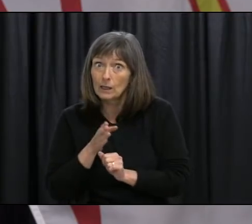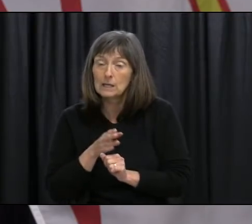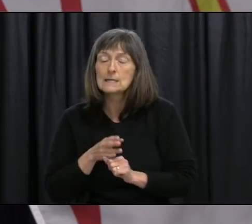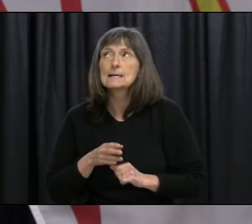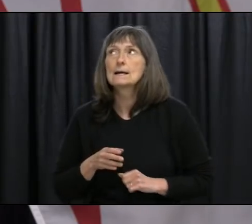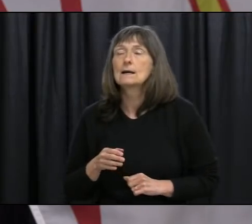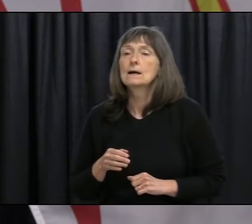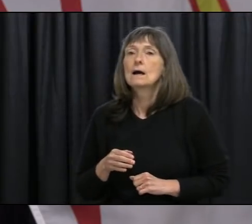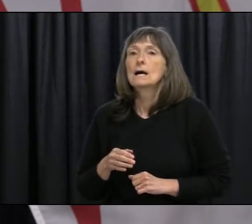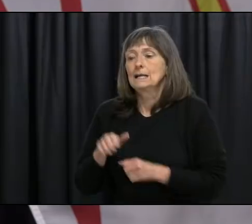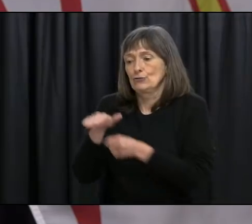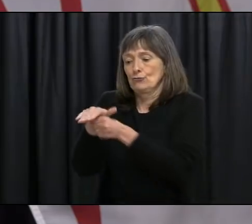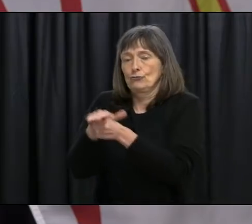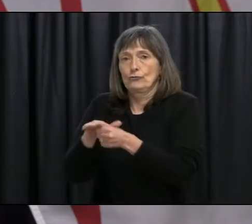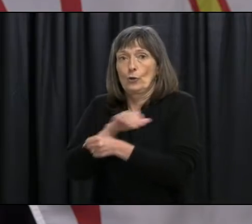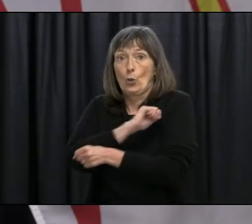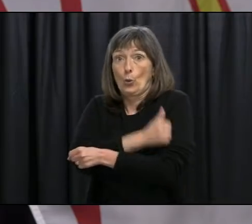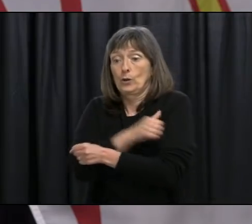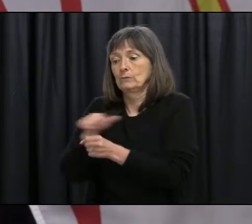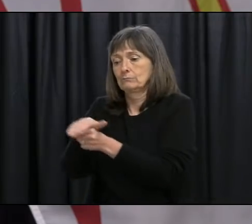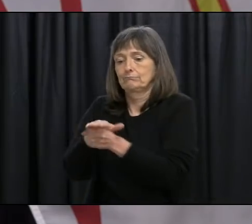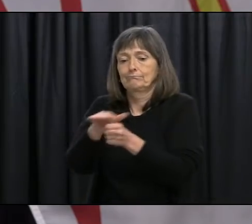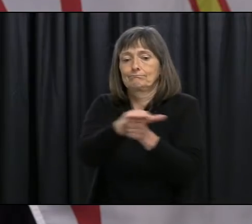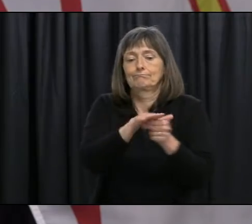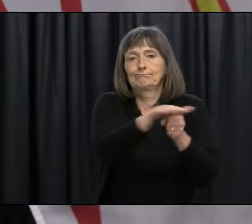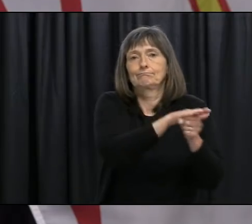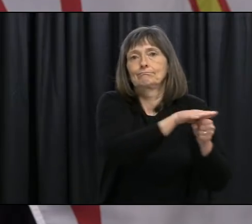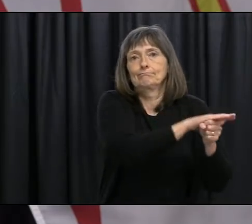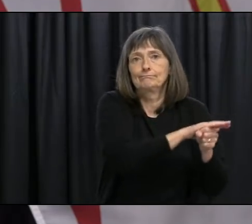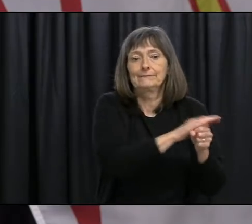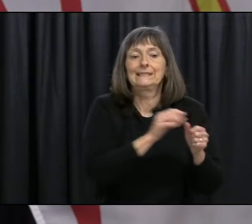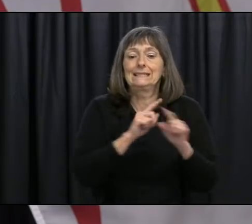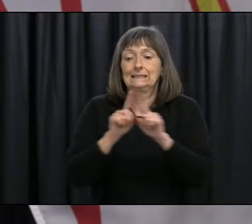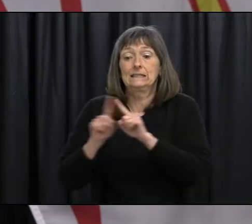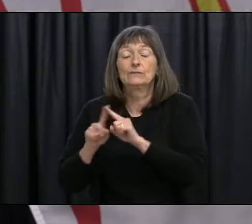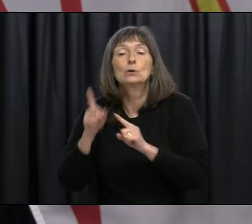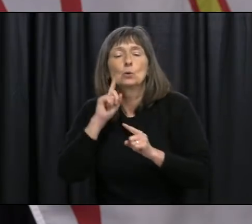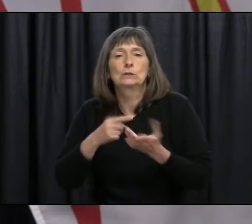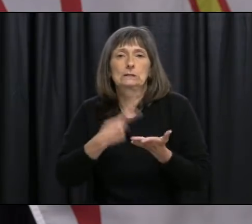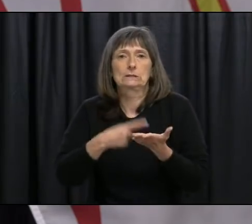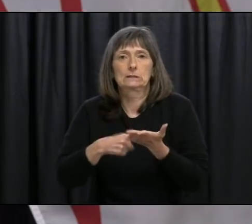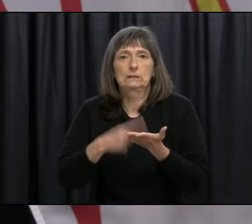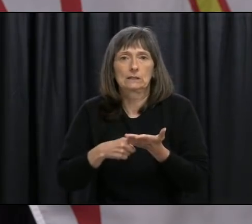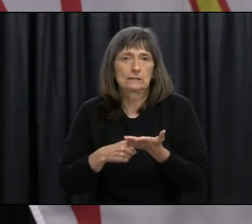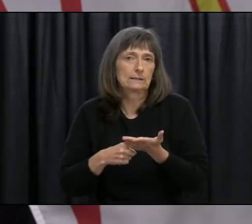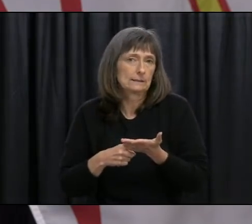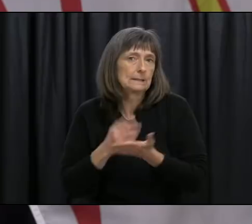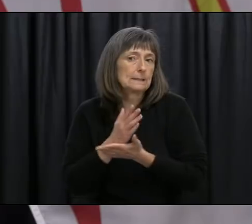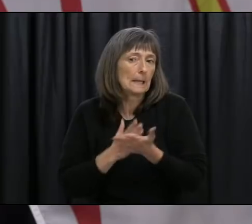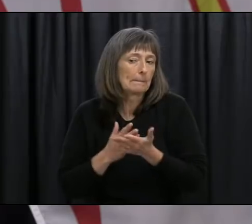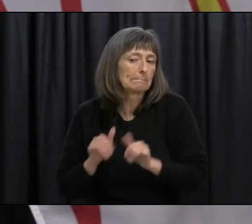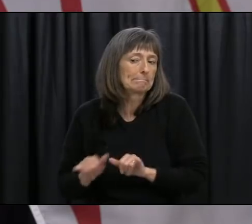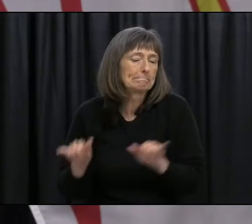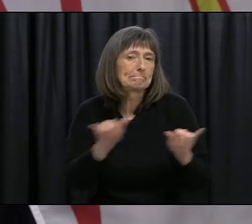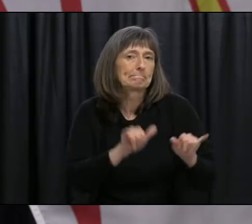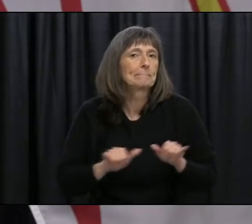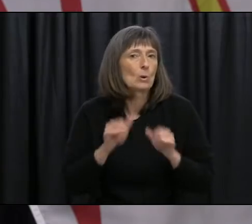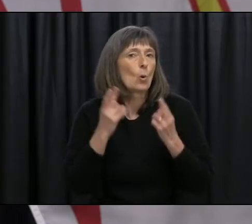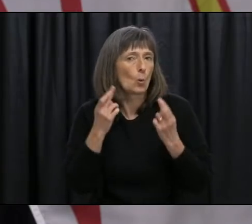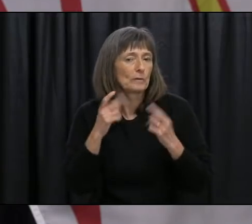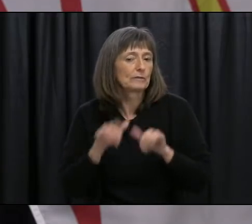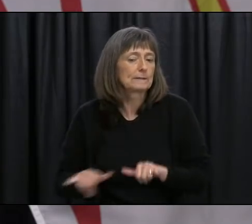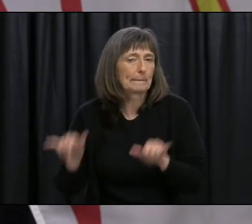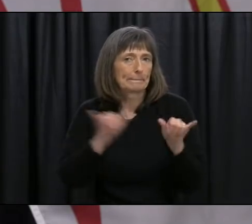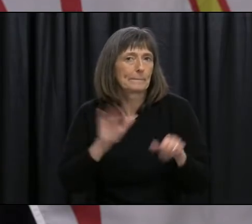will be, have had input into the guidelines, and this is something that will be as consistent as possible across the